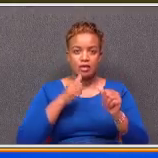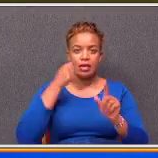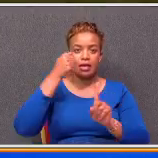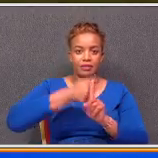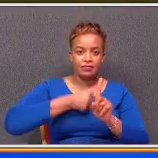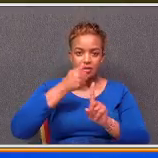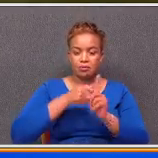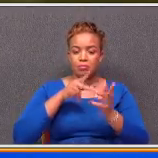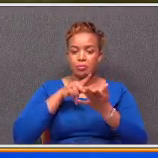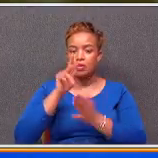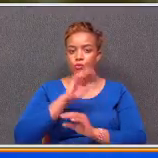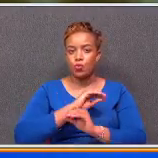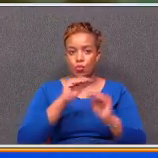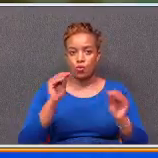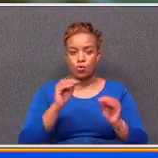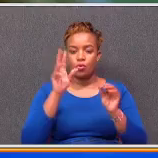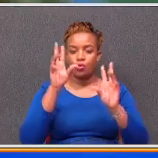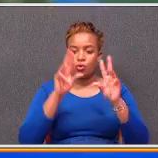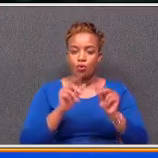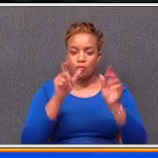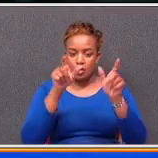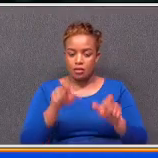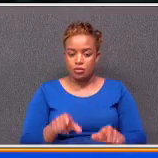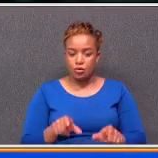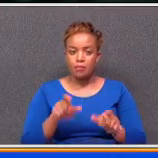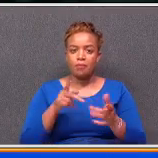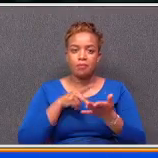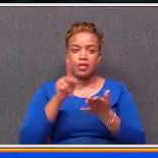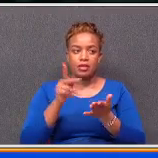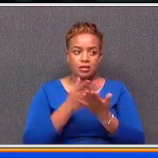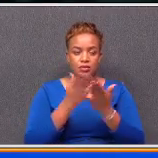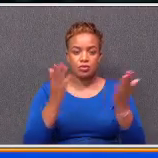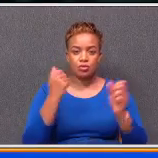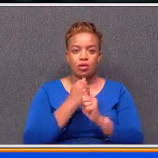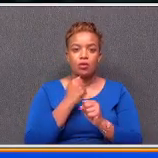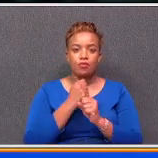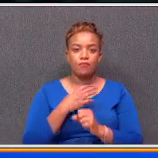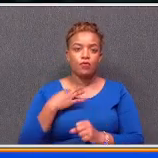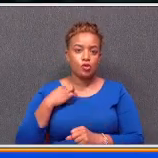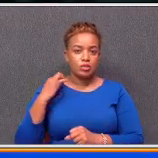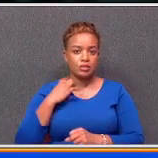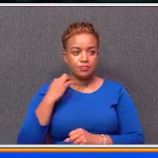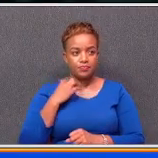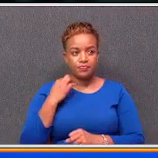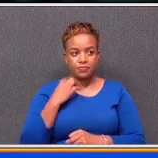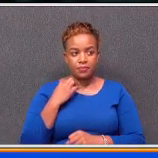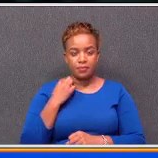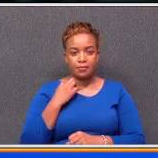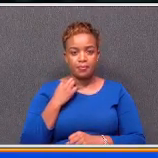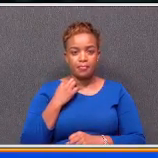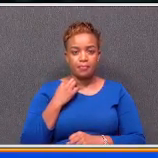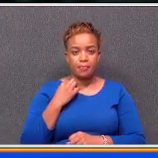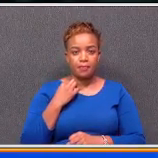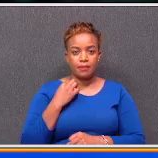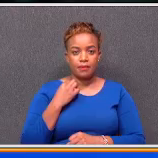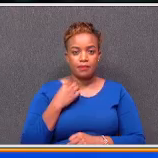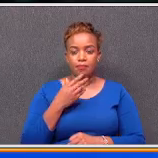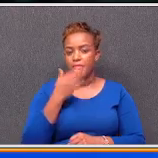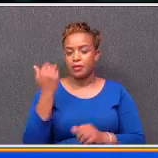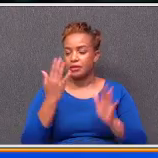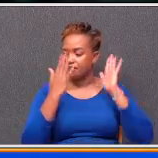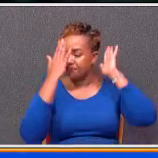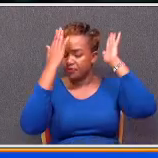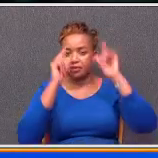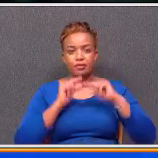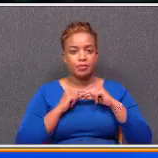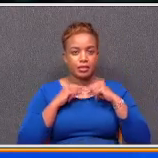paid. No one pays you to do what you do. So when you kazi ya kujitolea, afadhali pastor, I'm a sheikh. The clergy